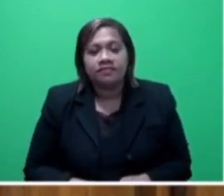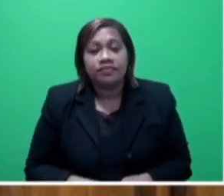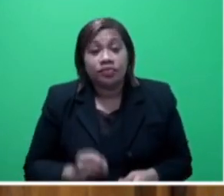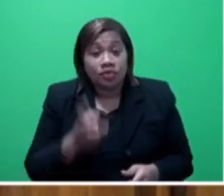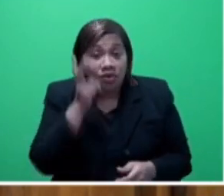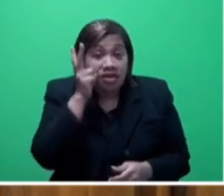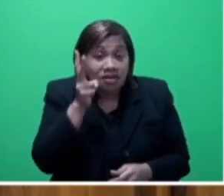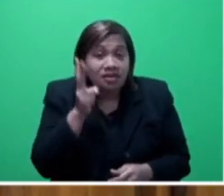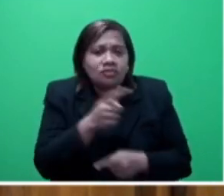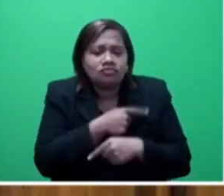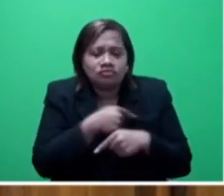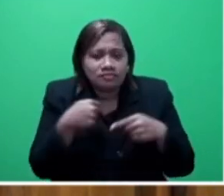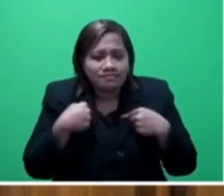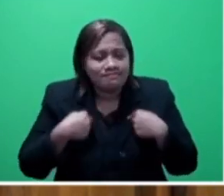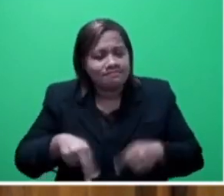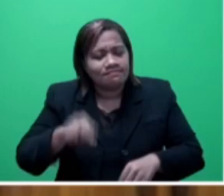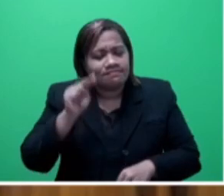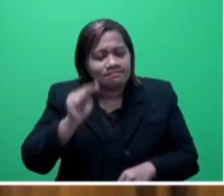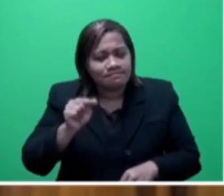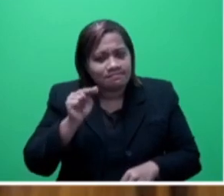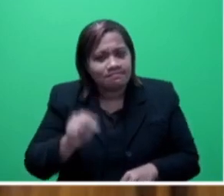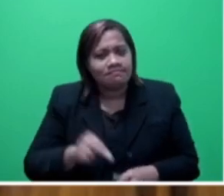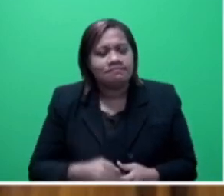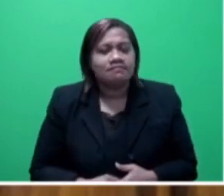we need to bring back,